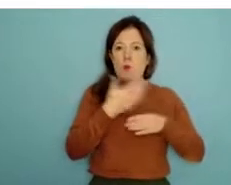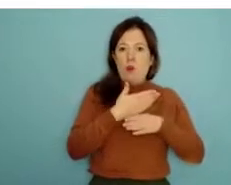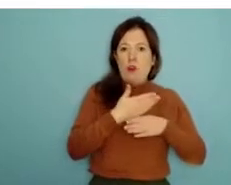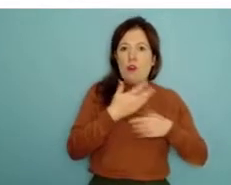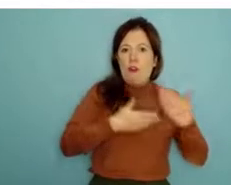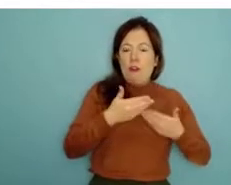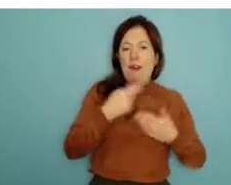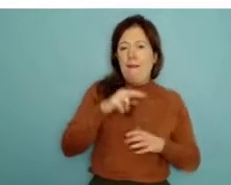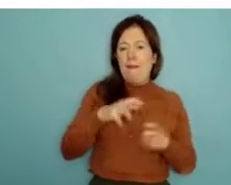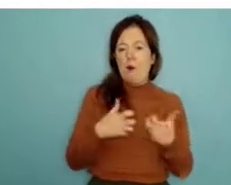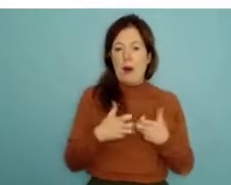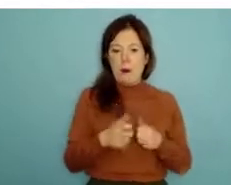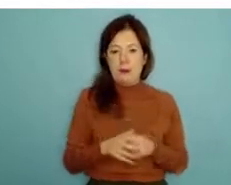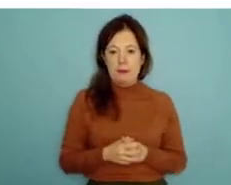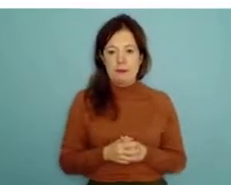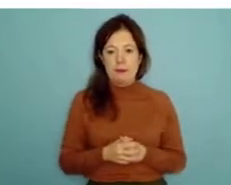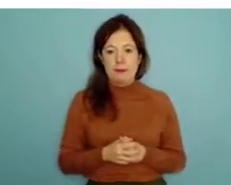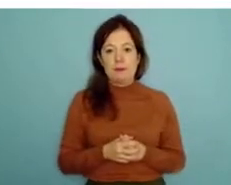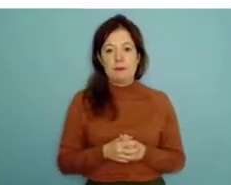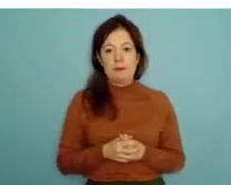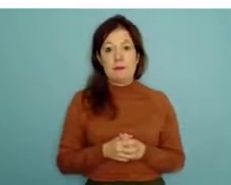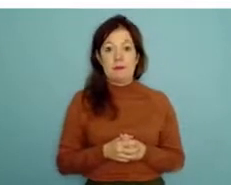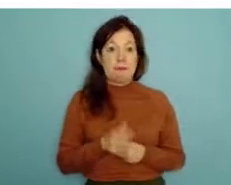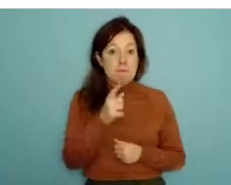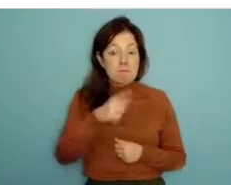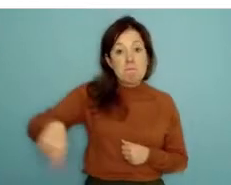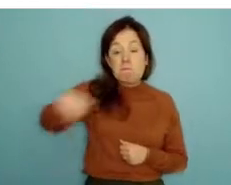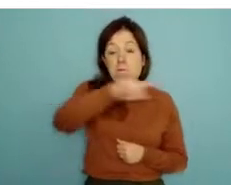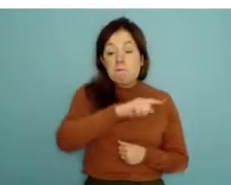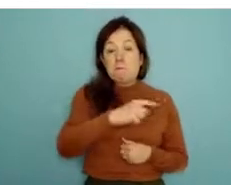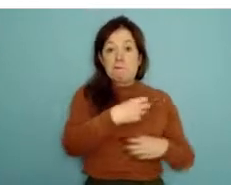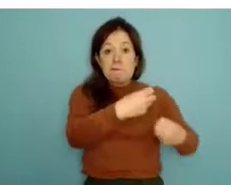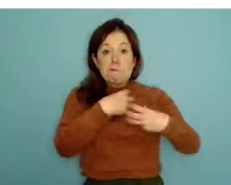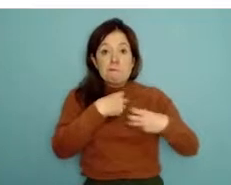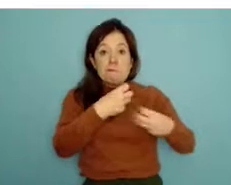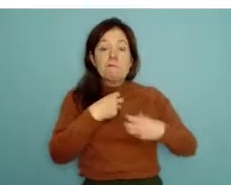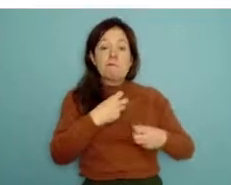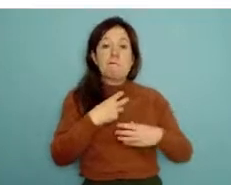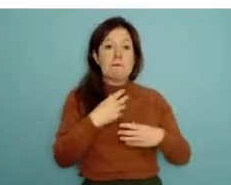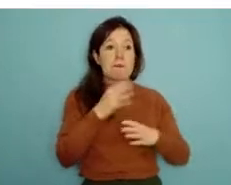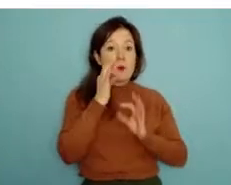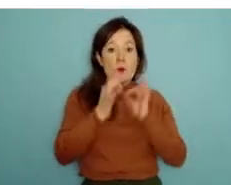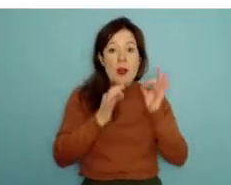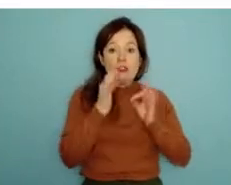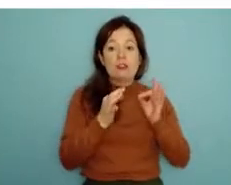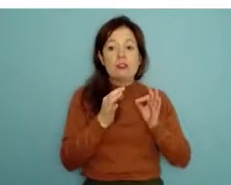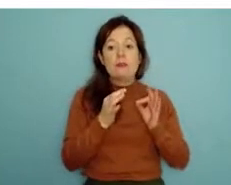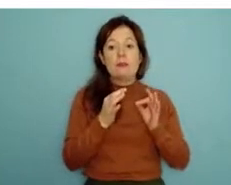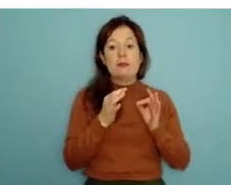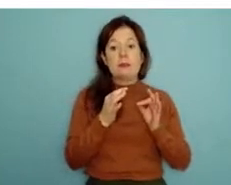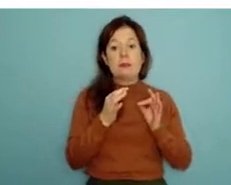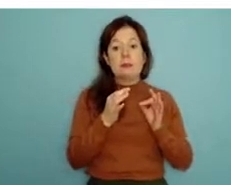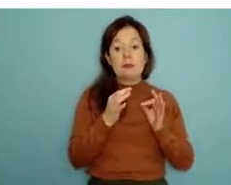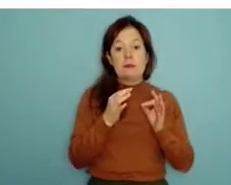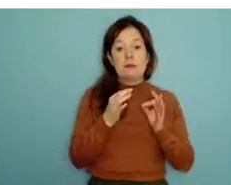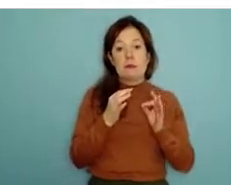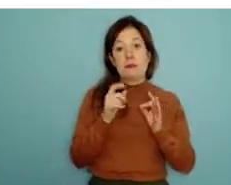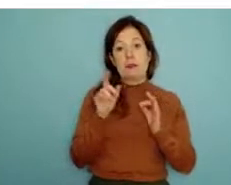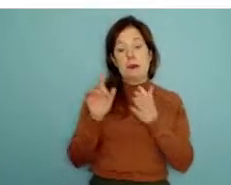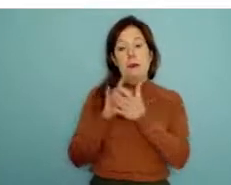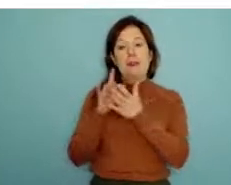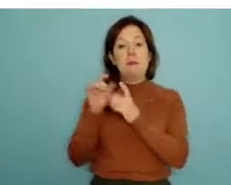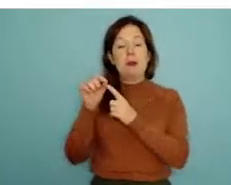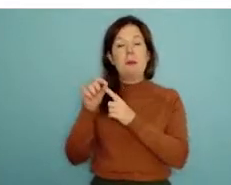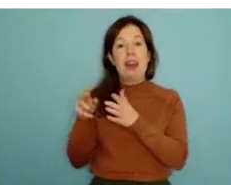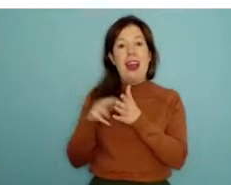So we would love to hear from you. I'm being supported today by our amazing assistant from our Midlands PPN